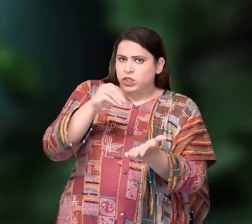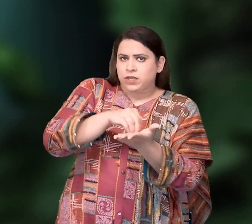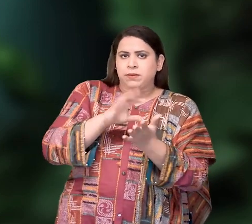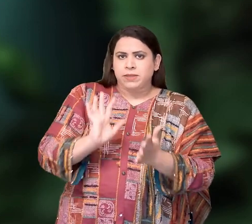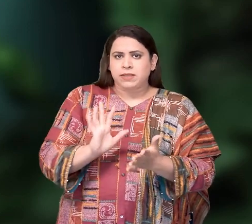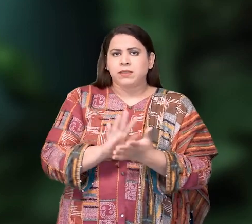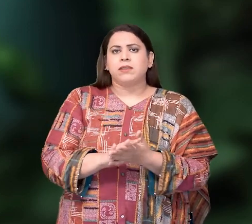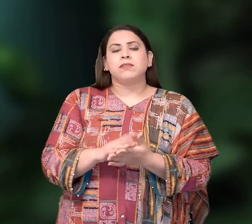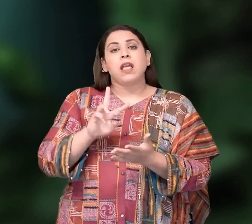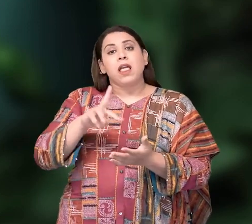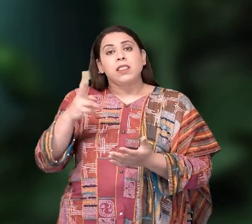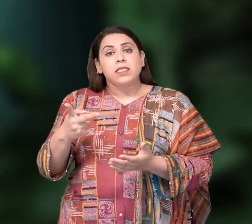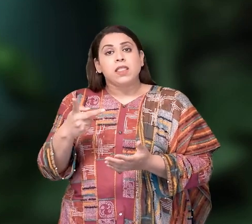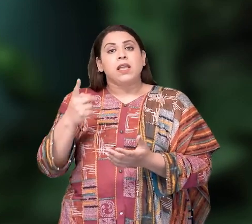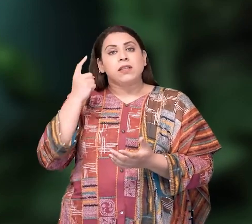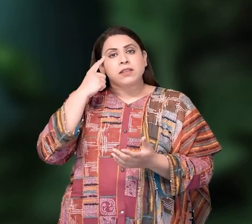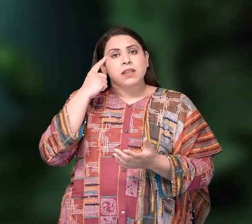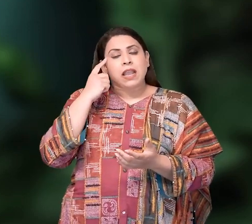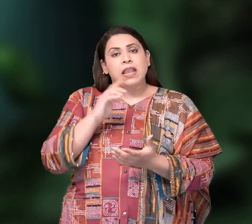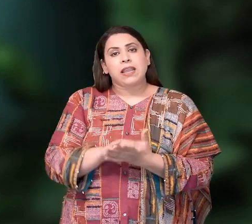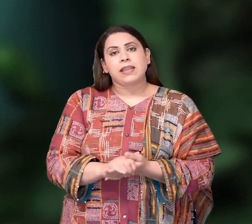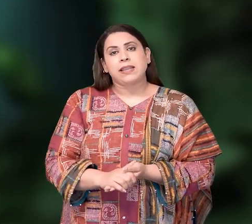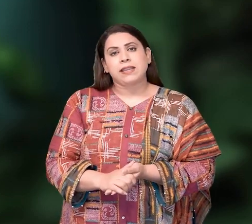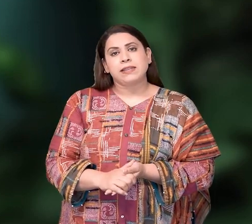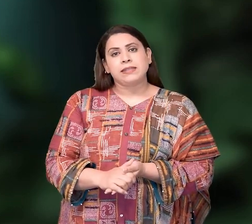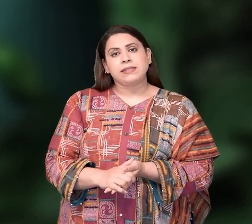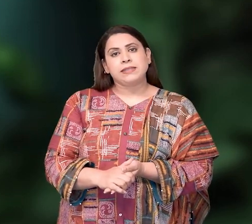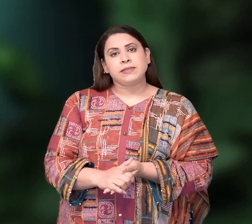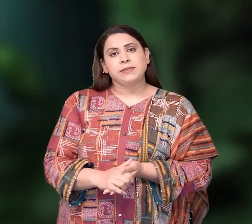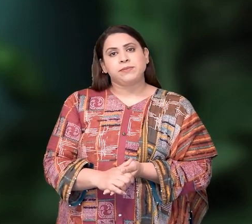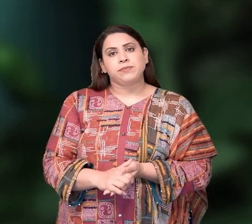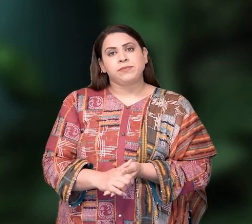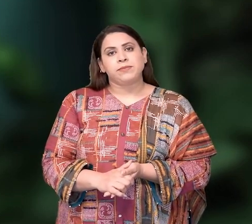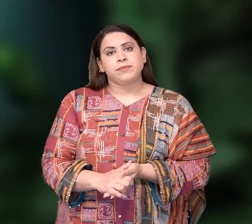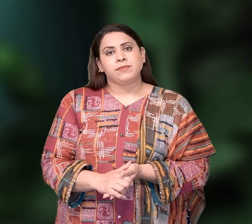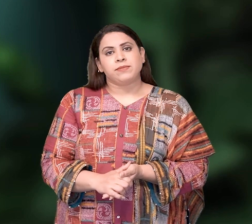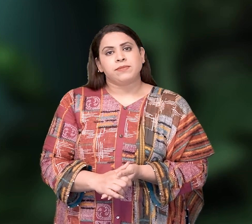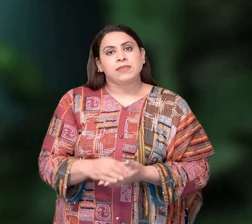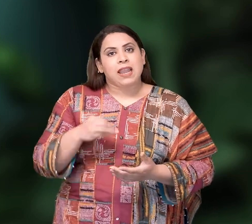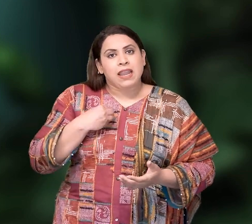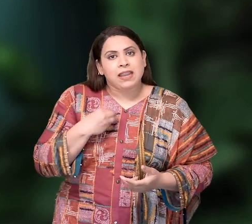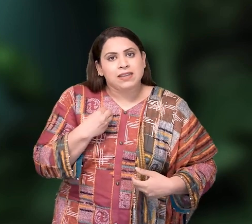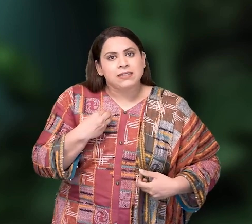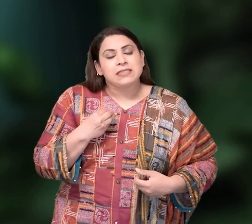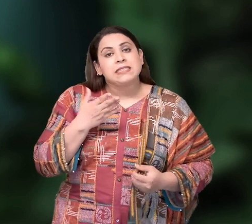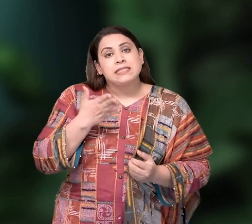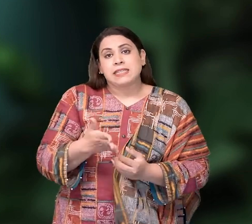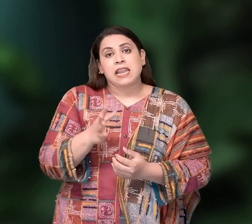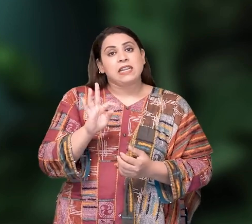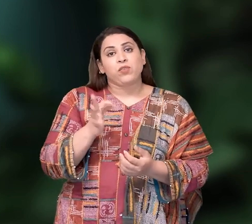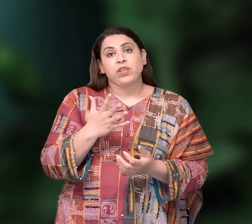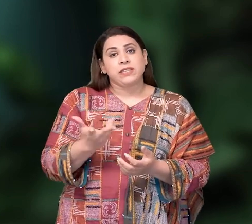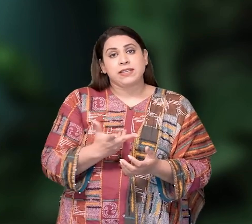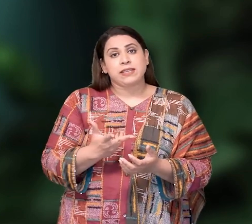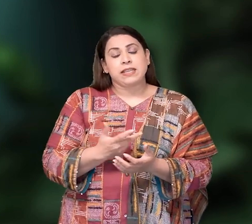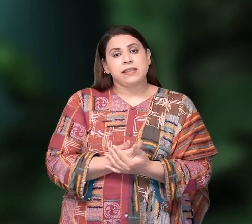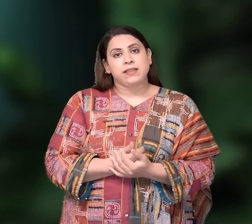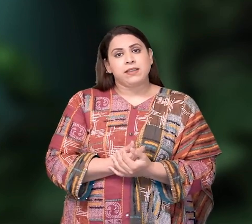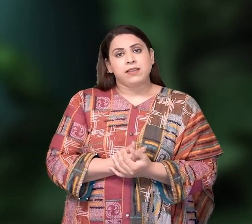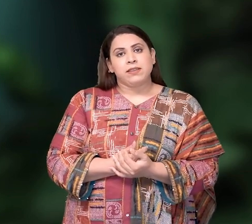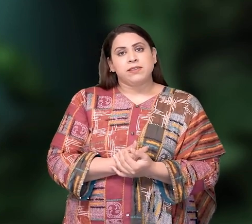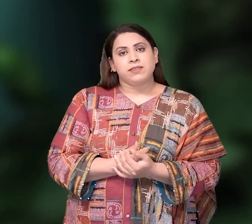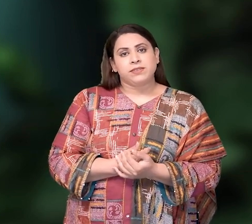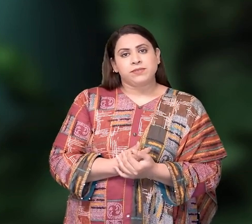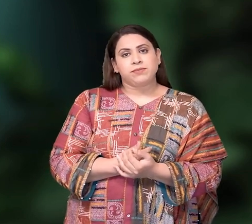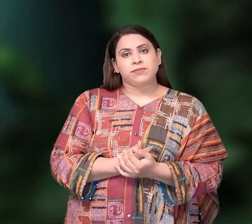So another thing that we did was the interest that basically led me into